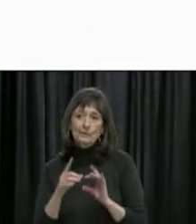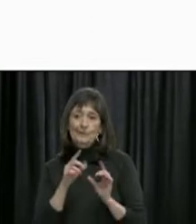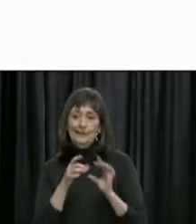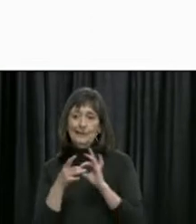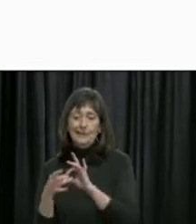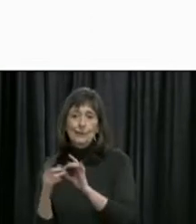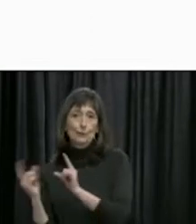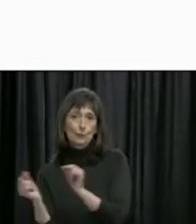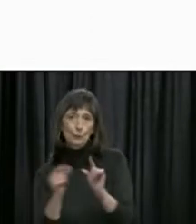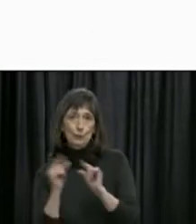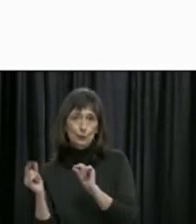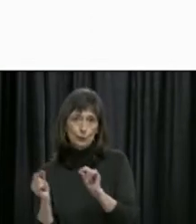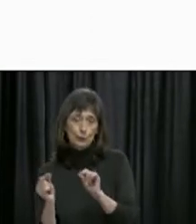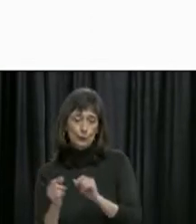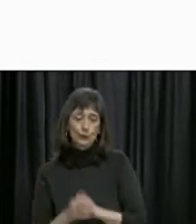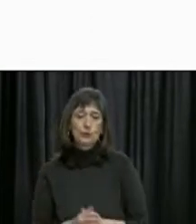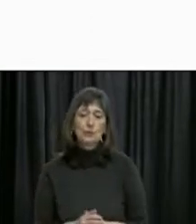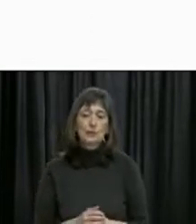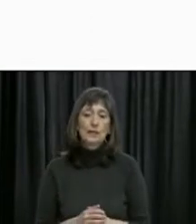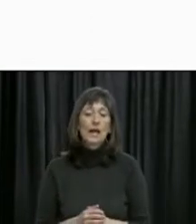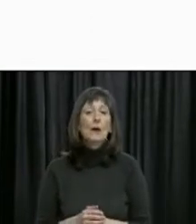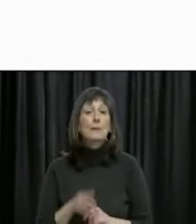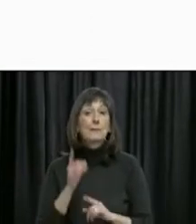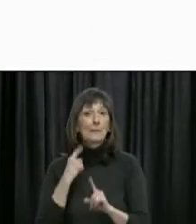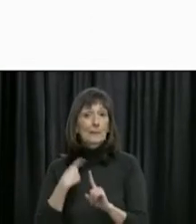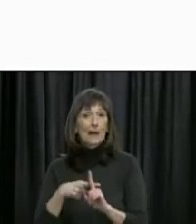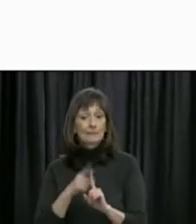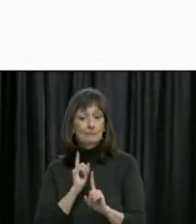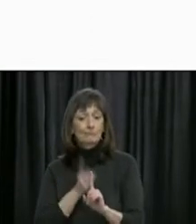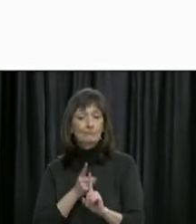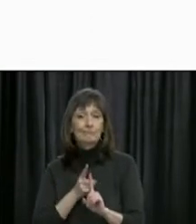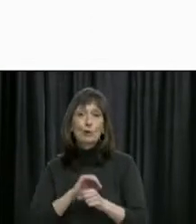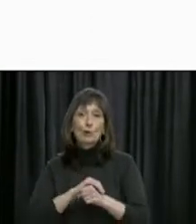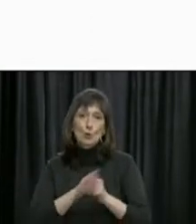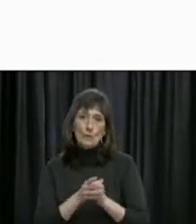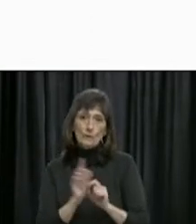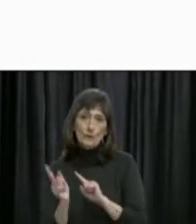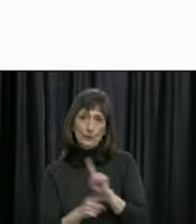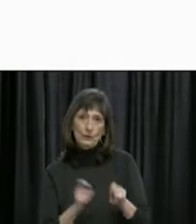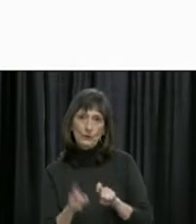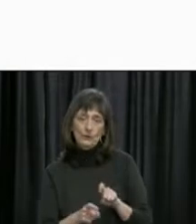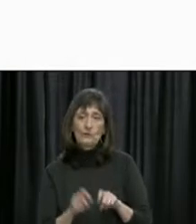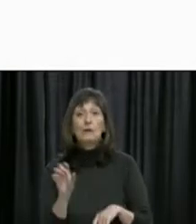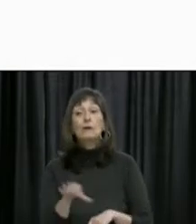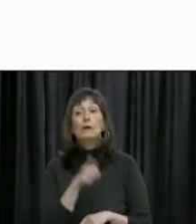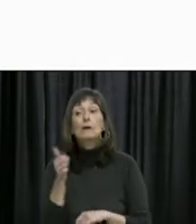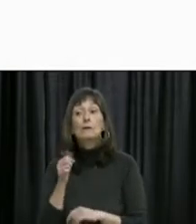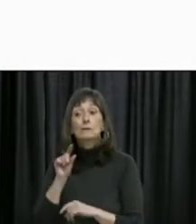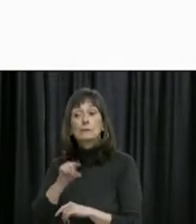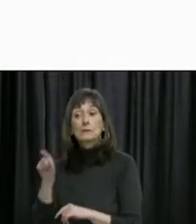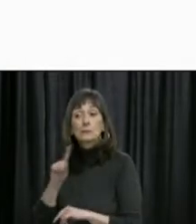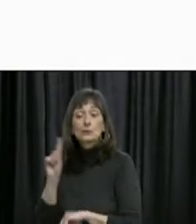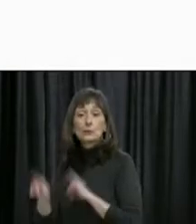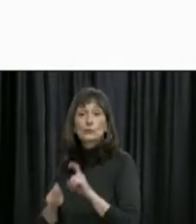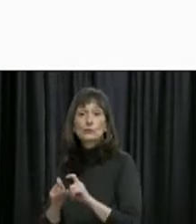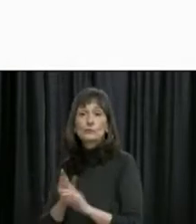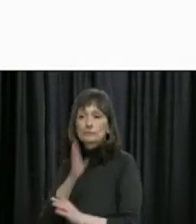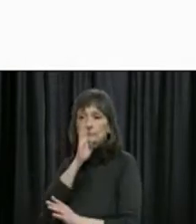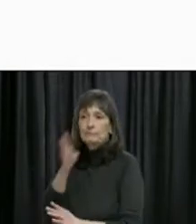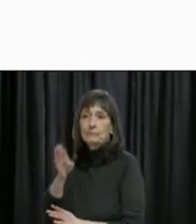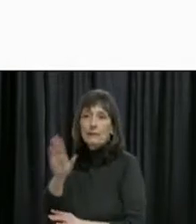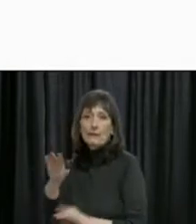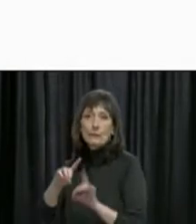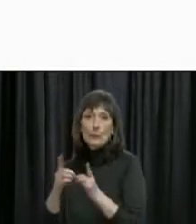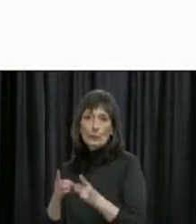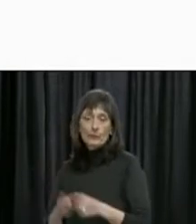of these briefings is to address COVID-19 issues. All other government-related issues should be directed to the appropriate department or agency